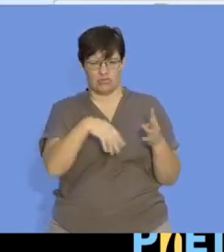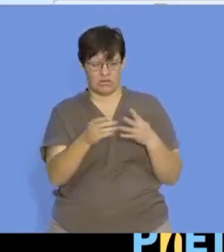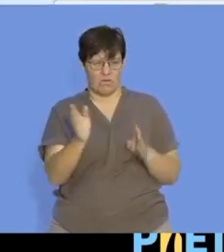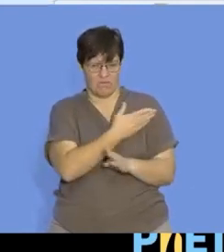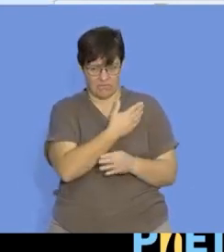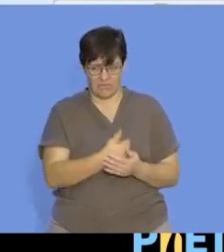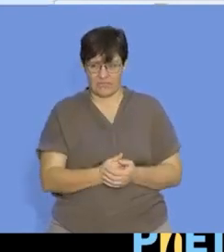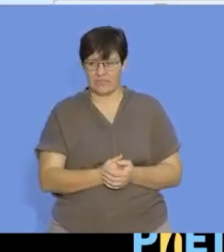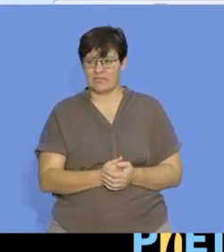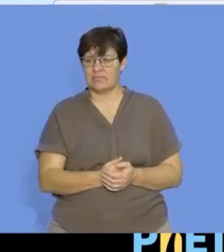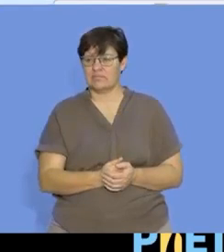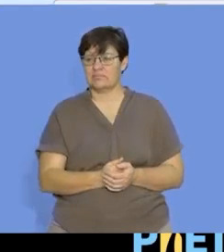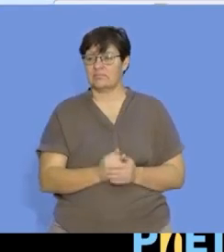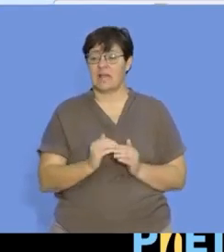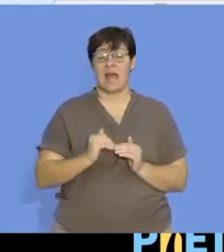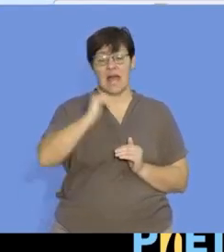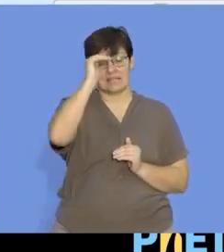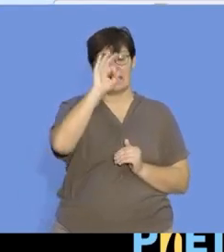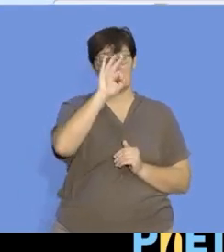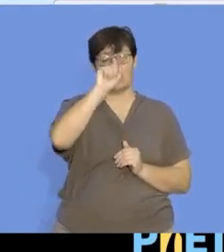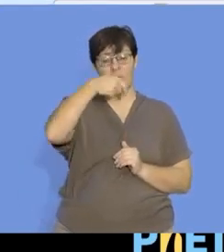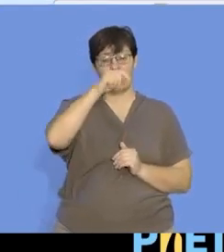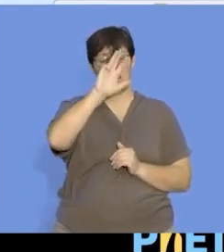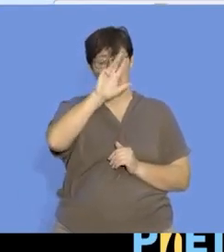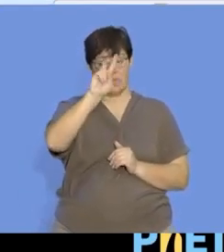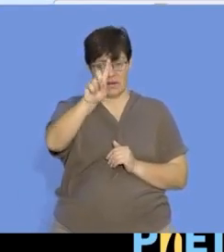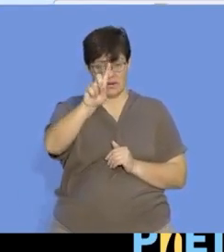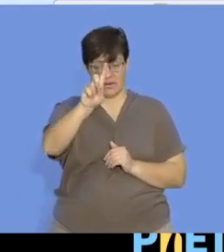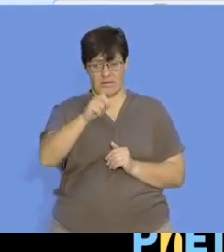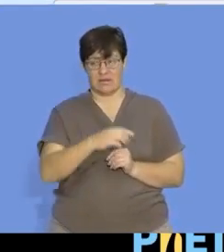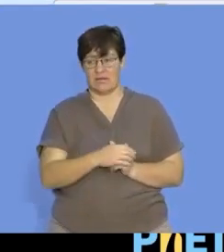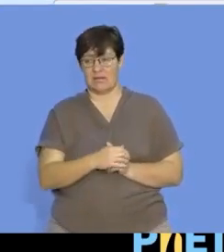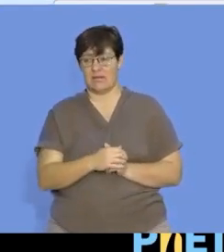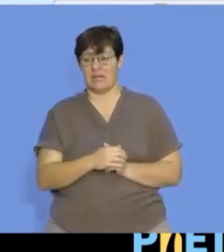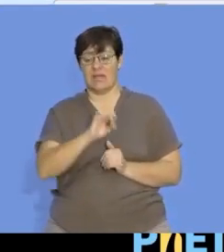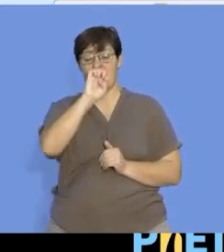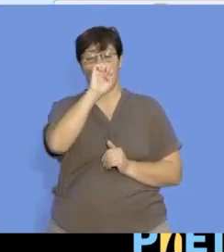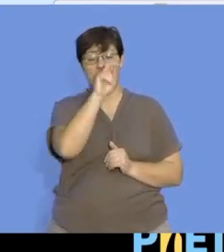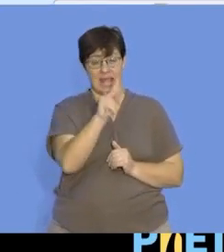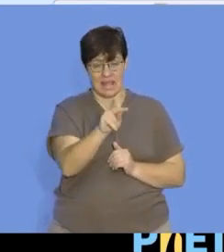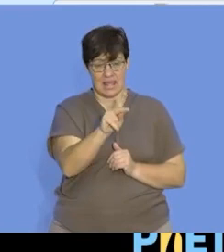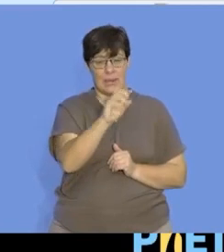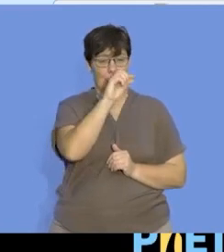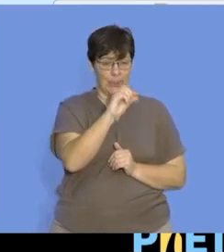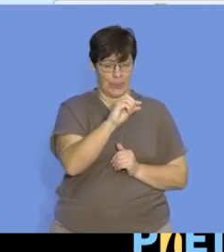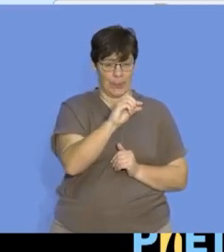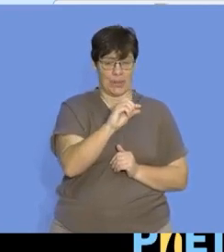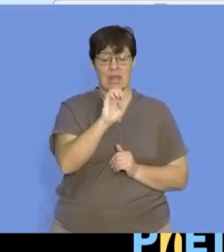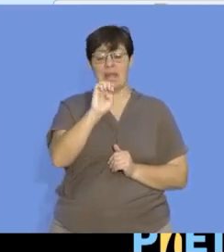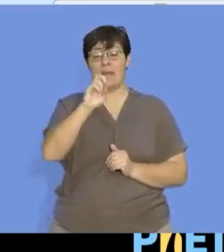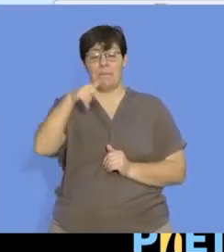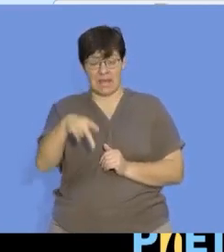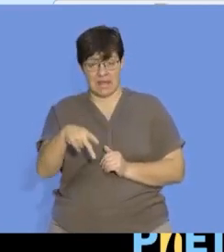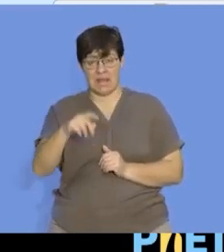help. Height, 3,91. Kinetic energy is quite small. Potential energy is